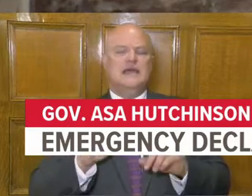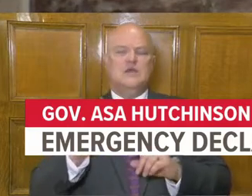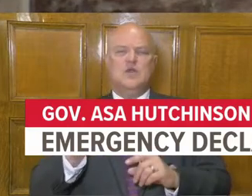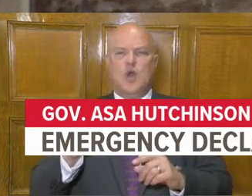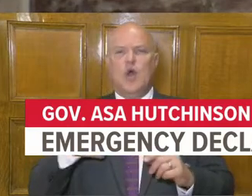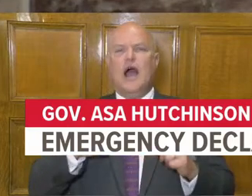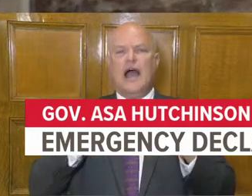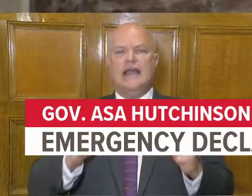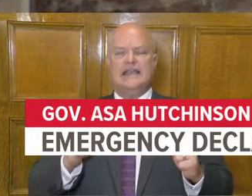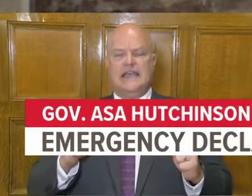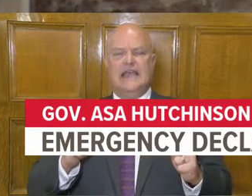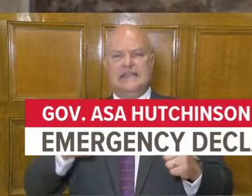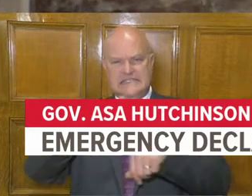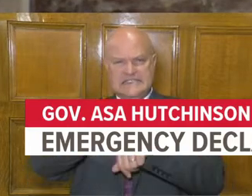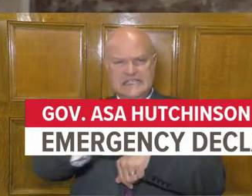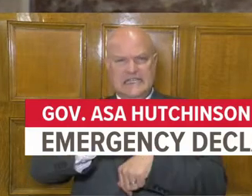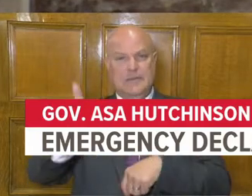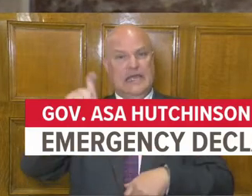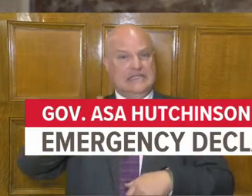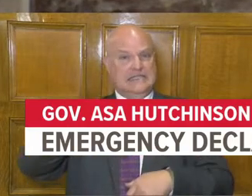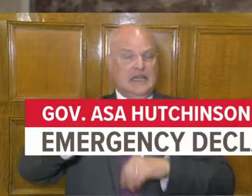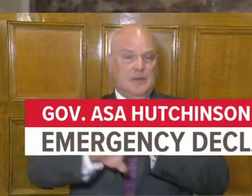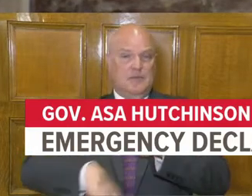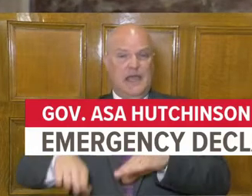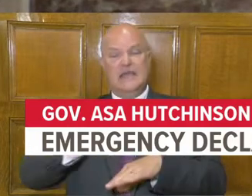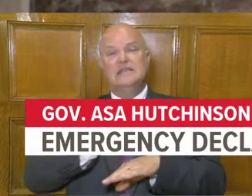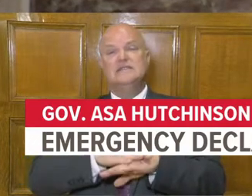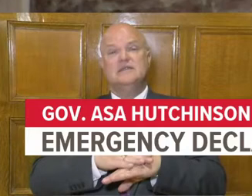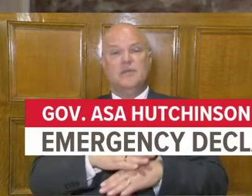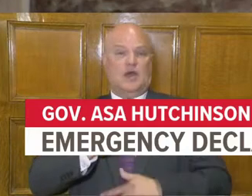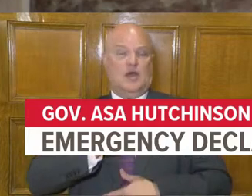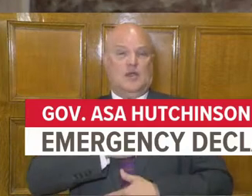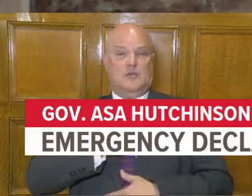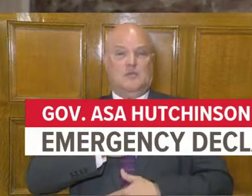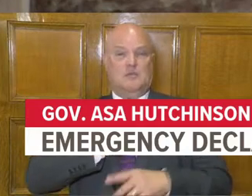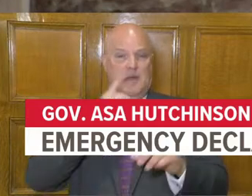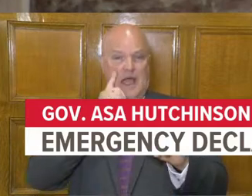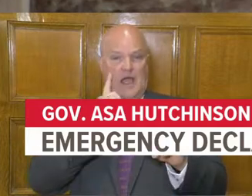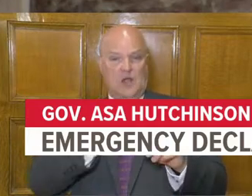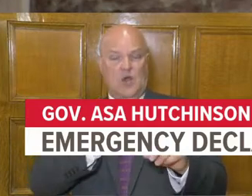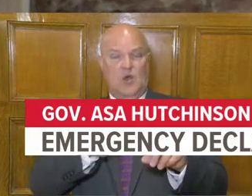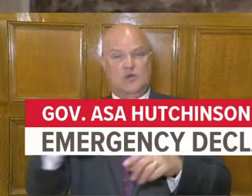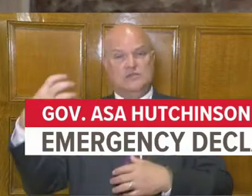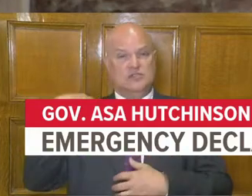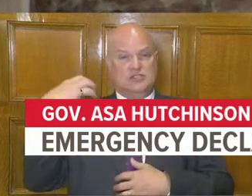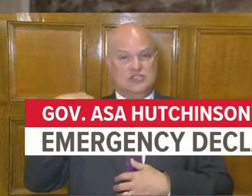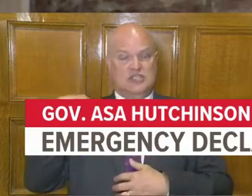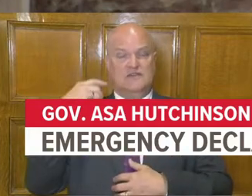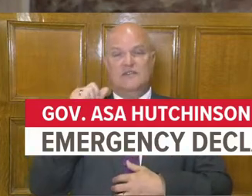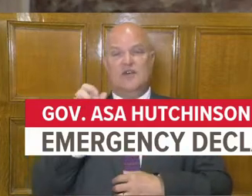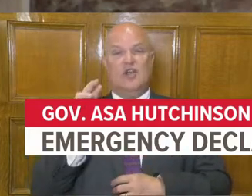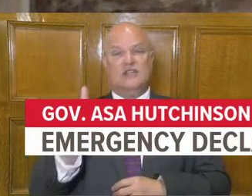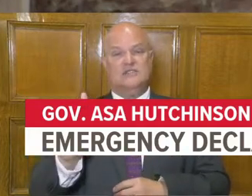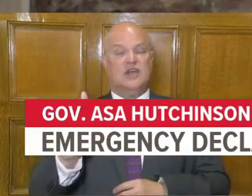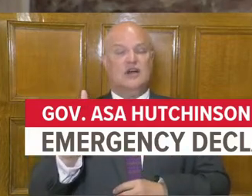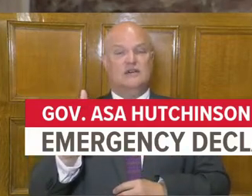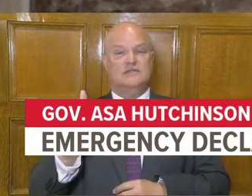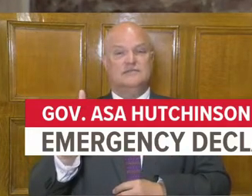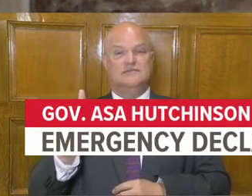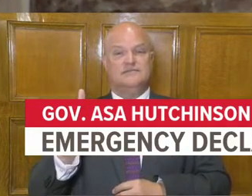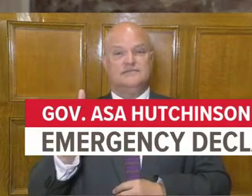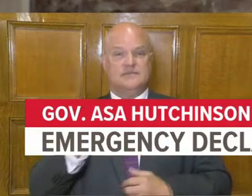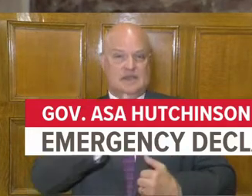because I can deploy them as need be based upon my role as Commander-in-Chief of the state